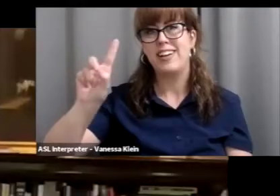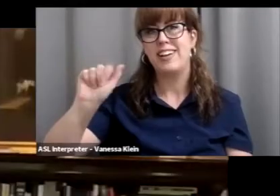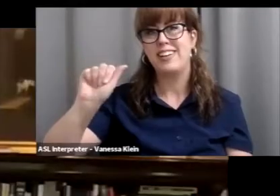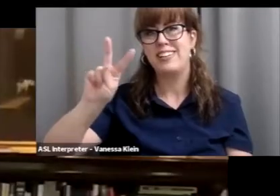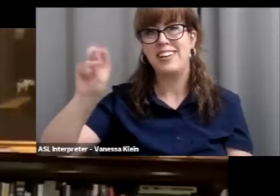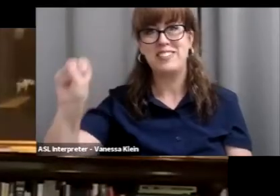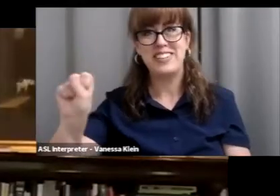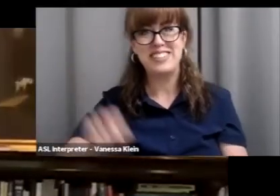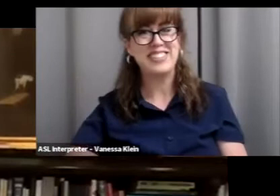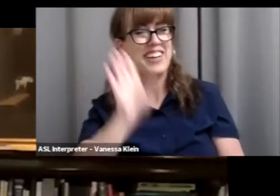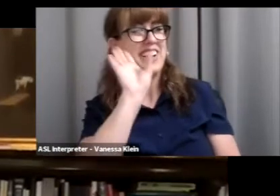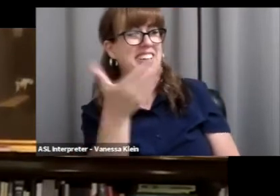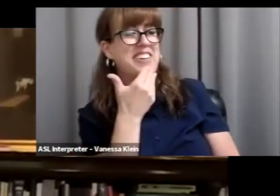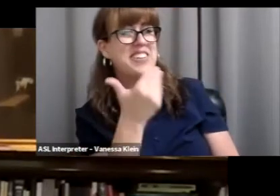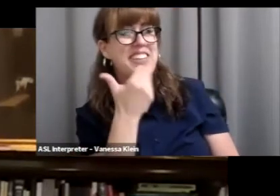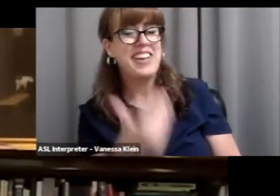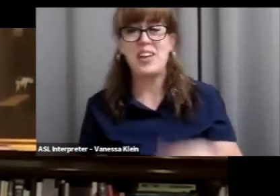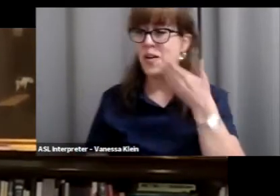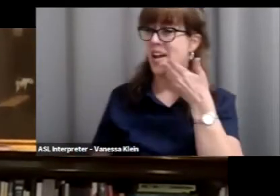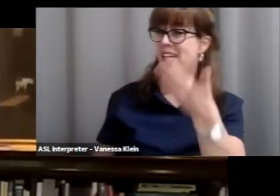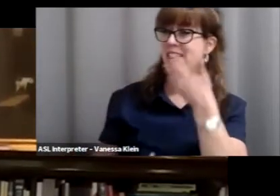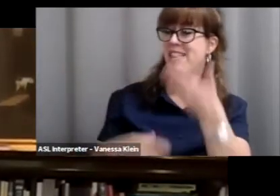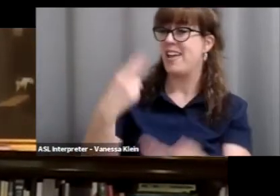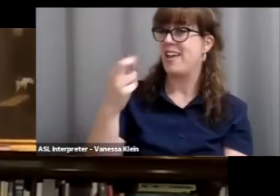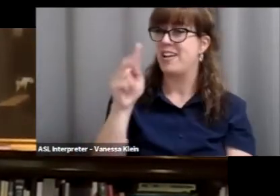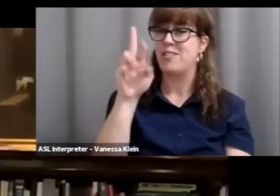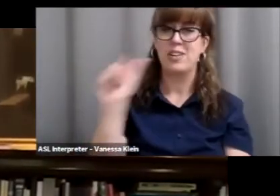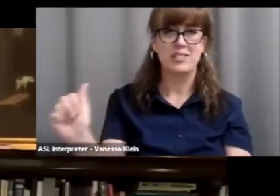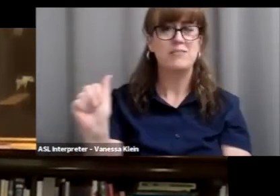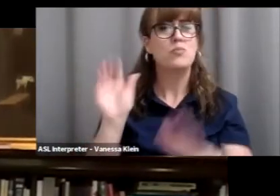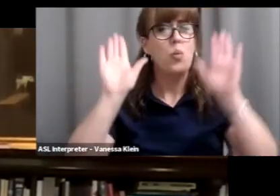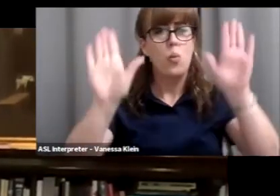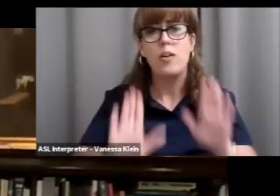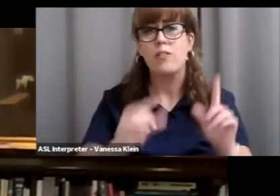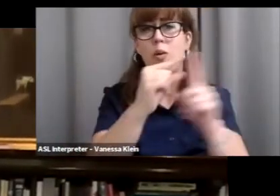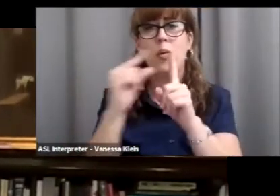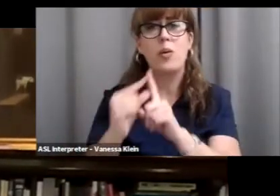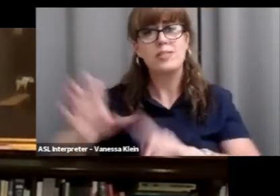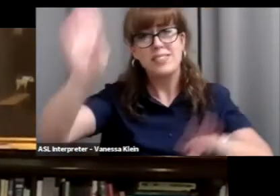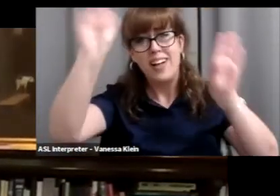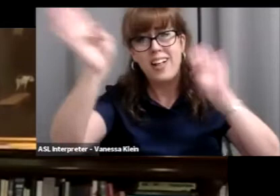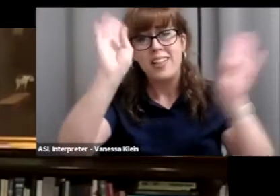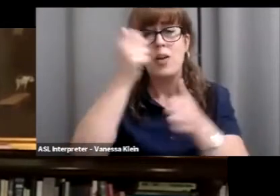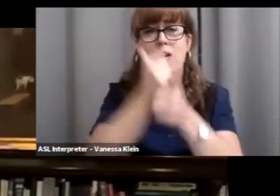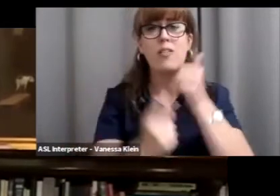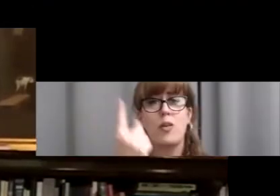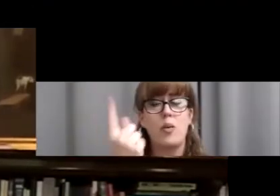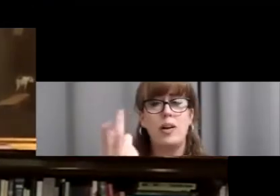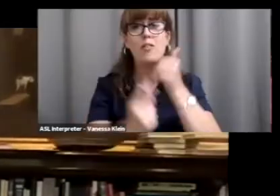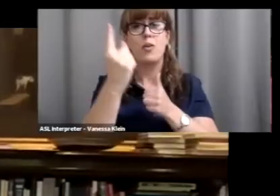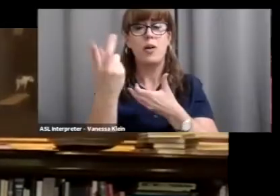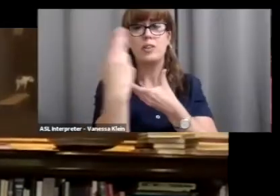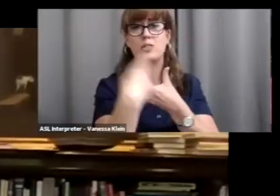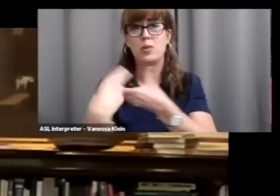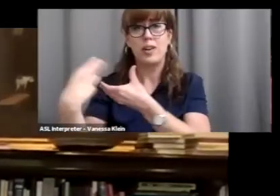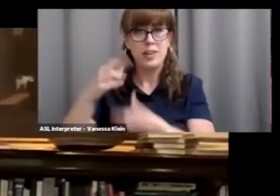Hello, thank you, Madeline. And thank you, Henrietta, for those profound and timely words. Greetings to all of you joining us from around the globe